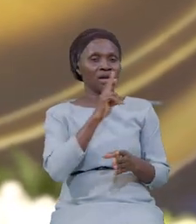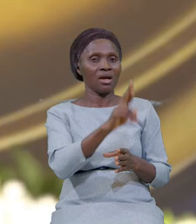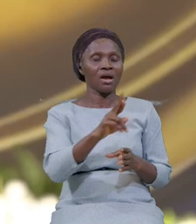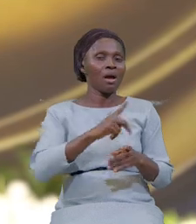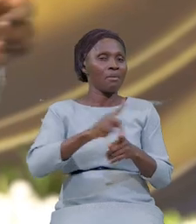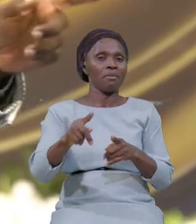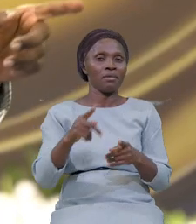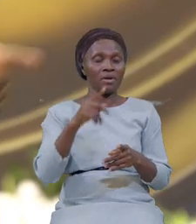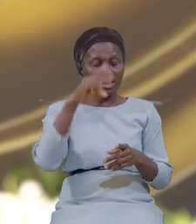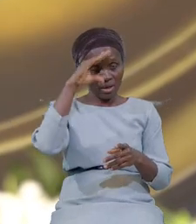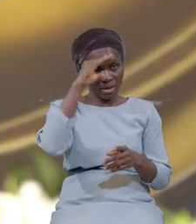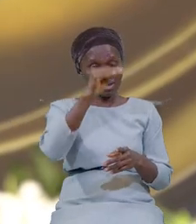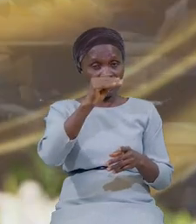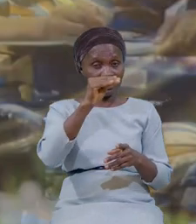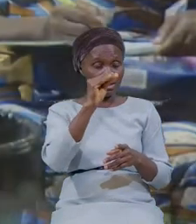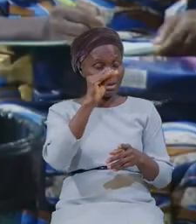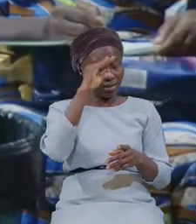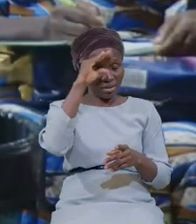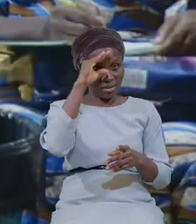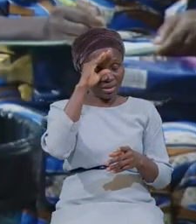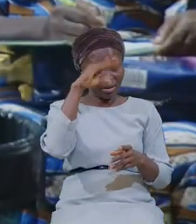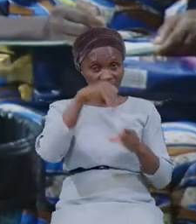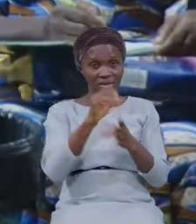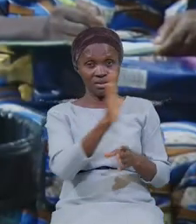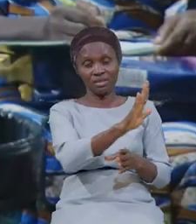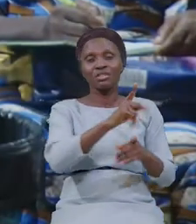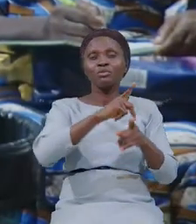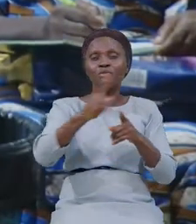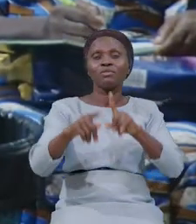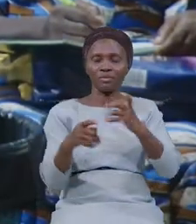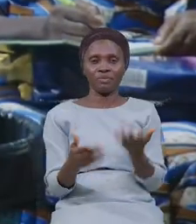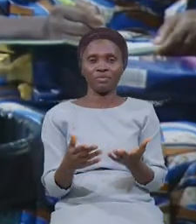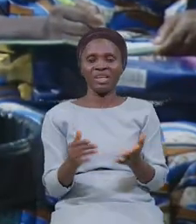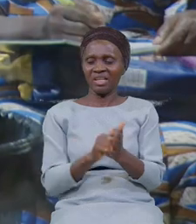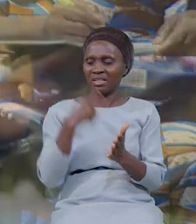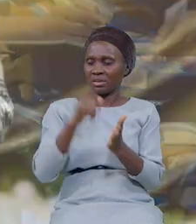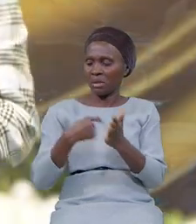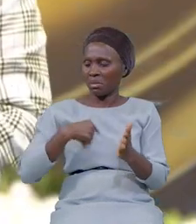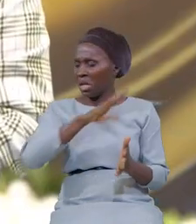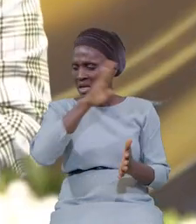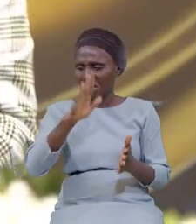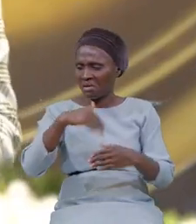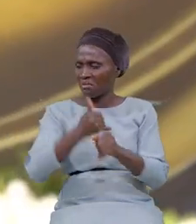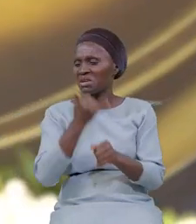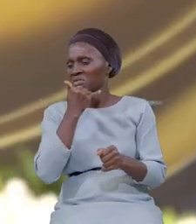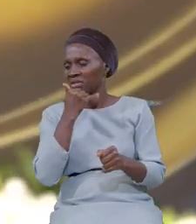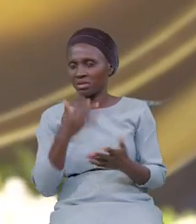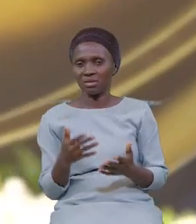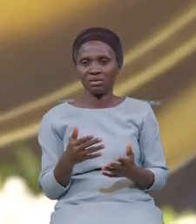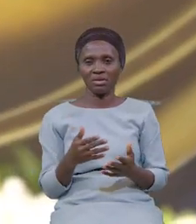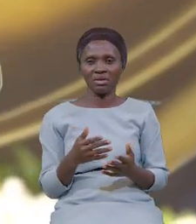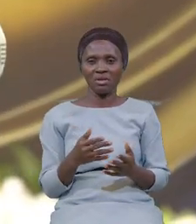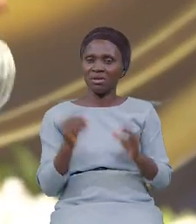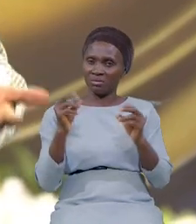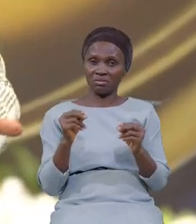didn't make a mistake, I'll never have made any other sin in life. Life starts with rising and